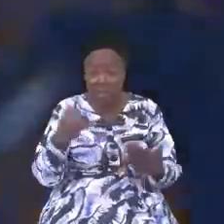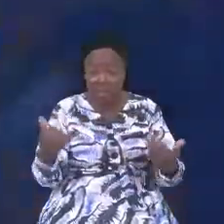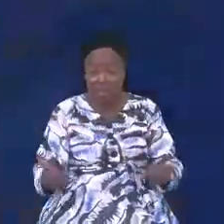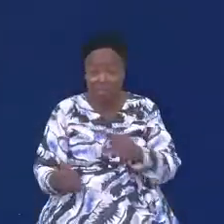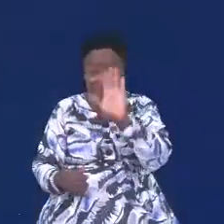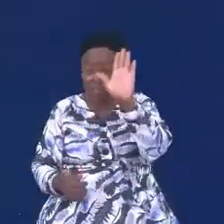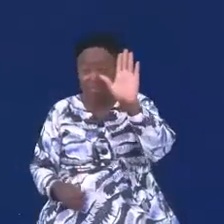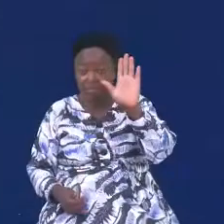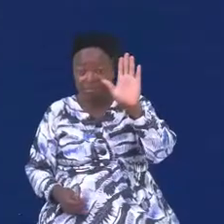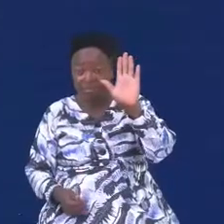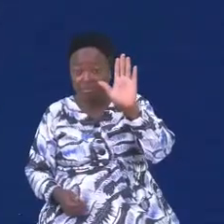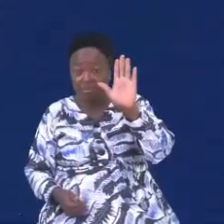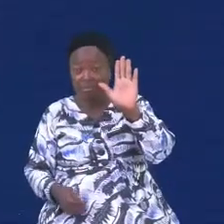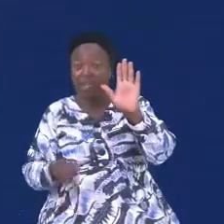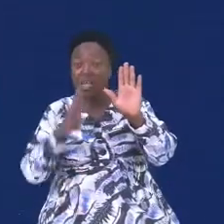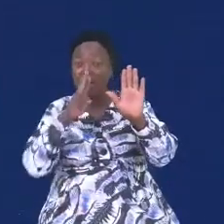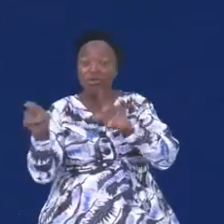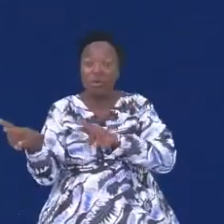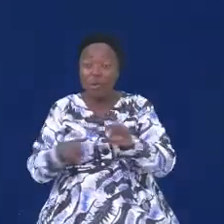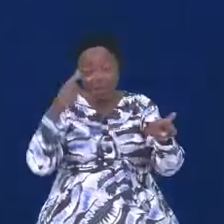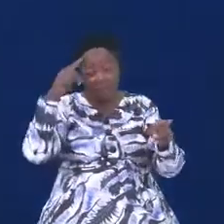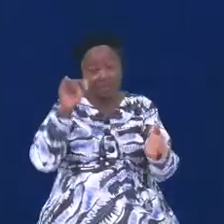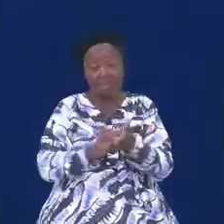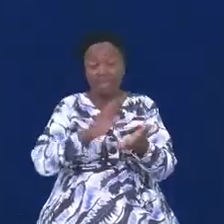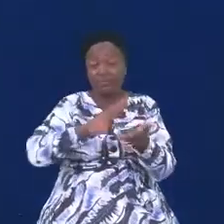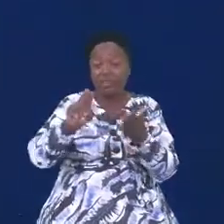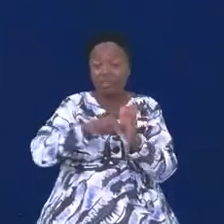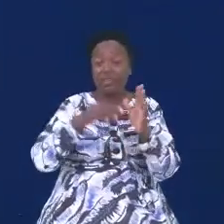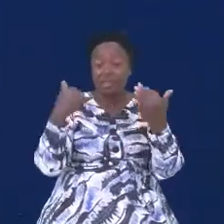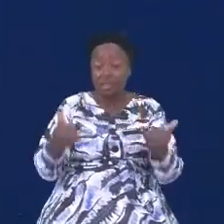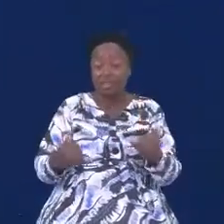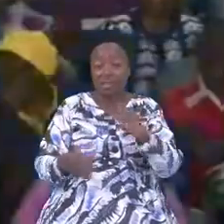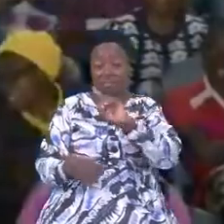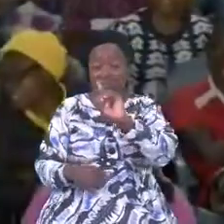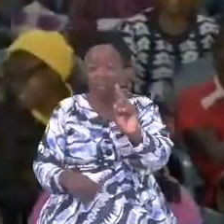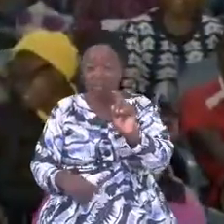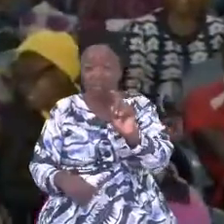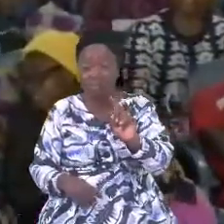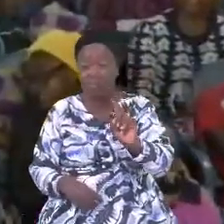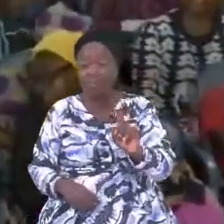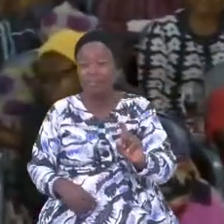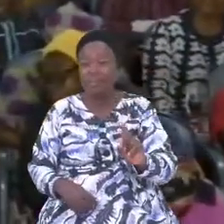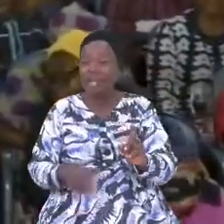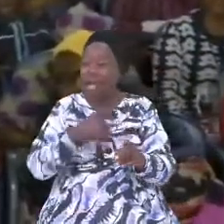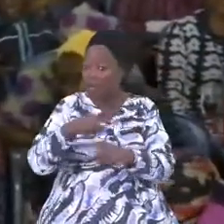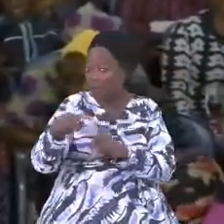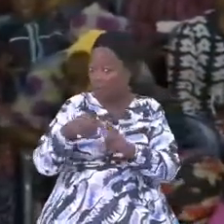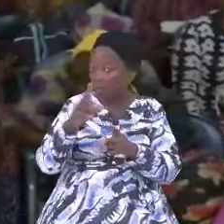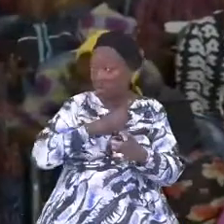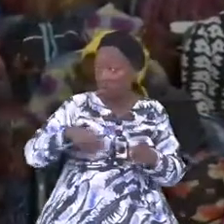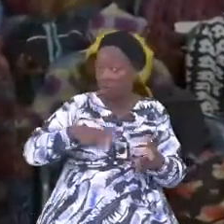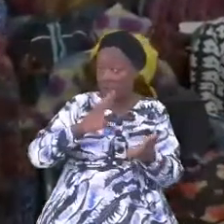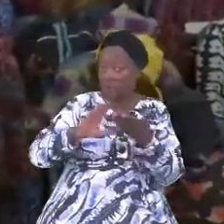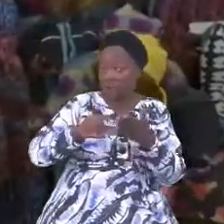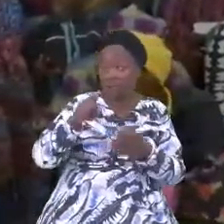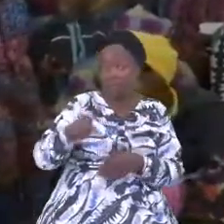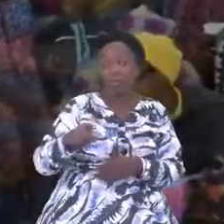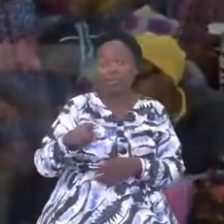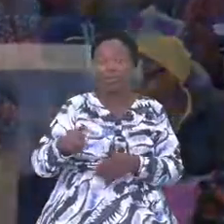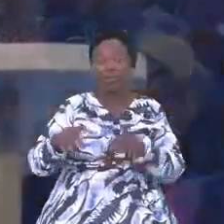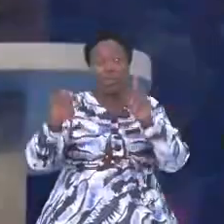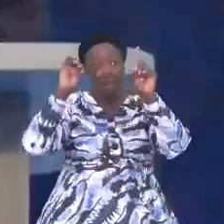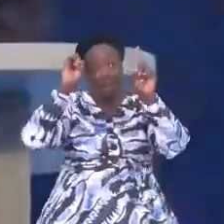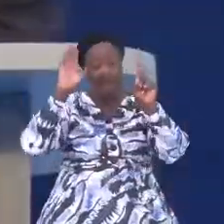forgiveness? I said, are you ready for that forgiveness? And when the Lord forgives you, he will